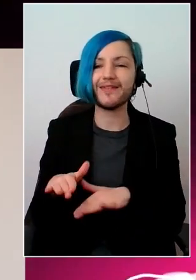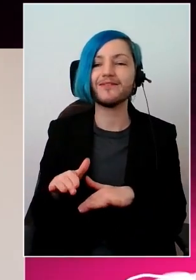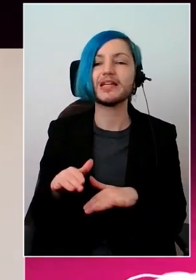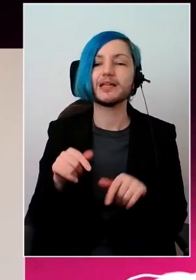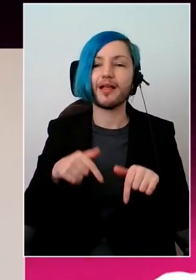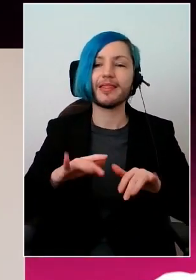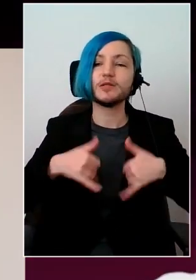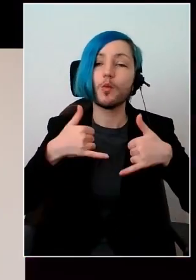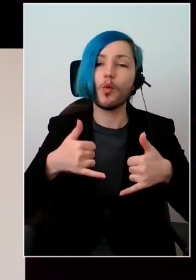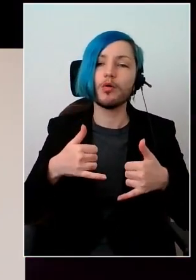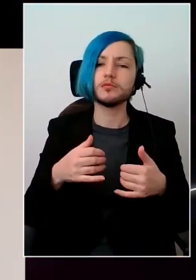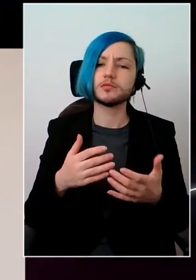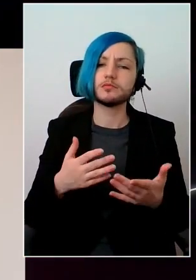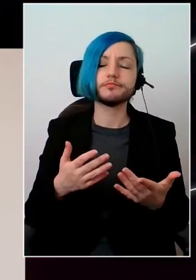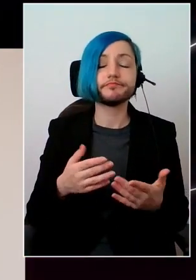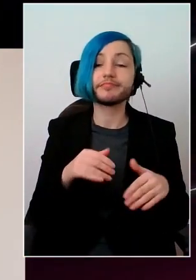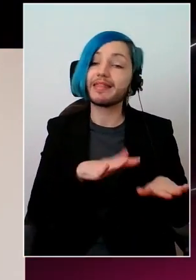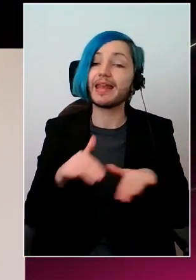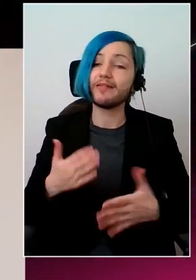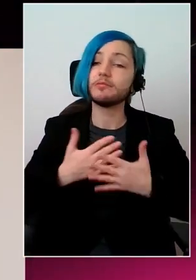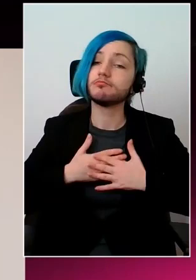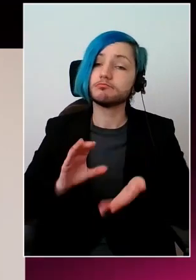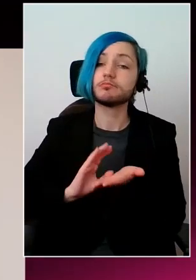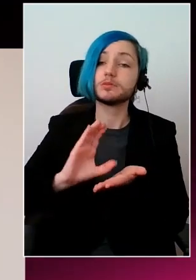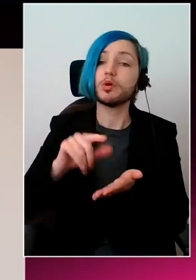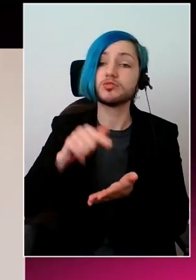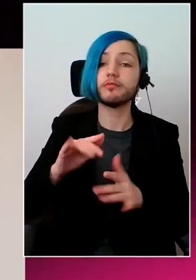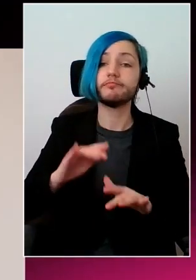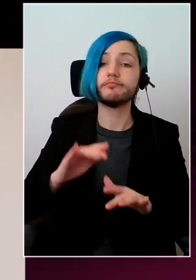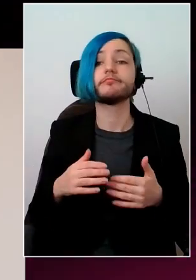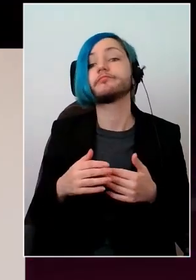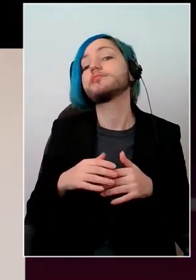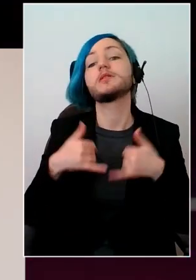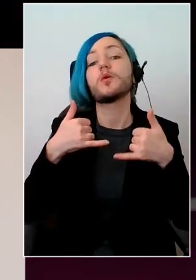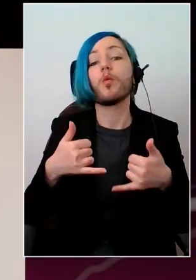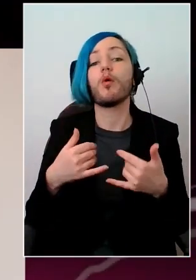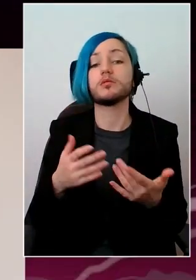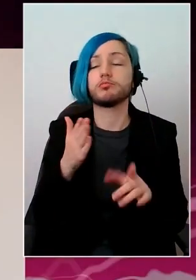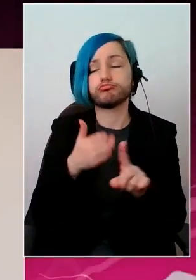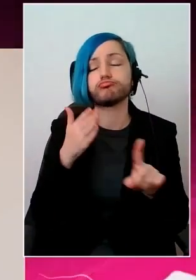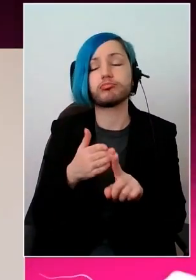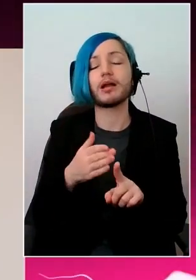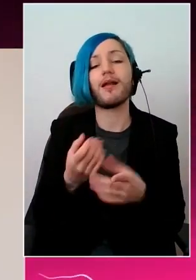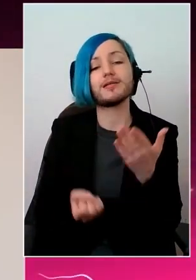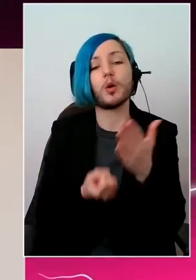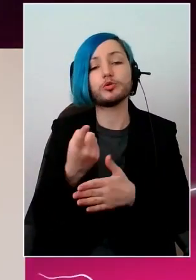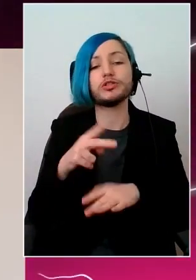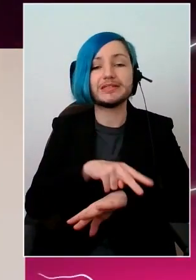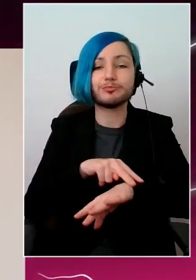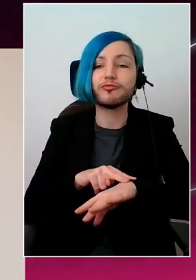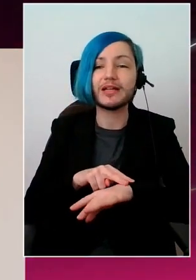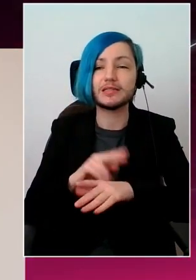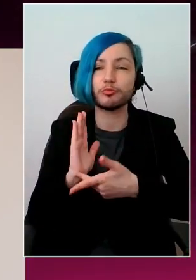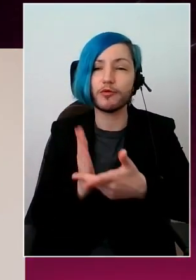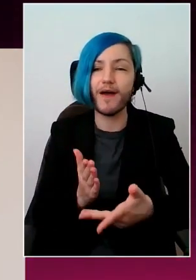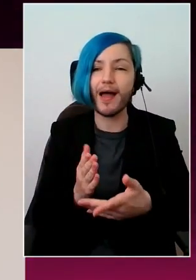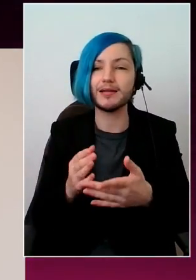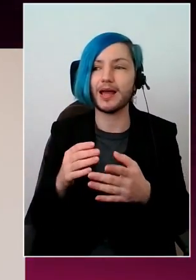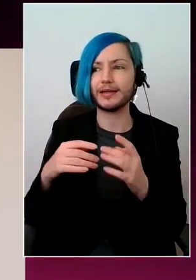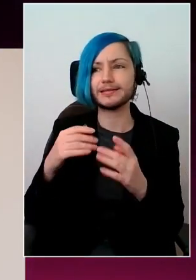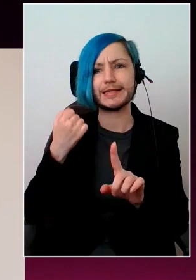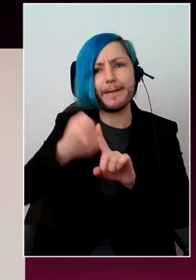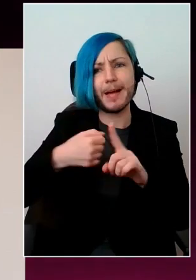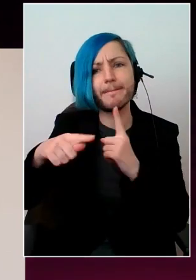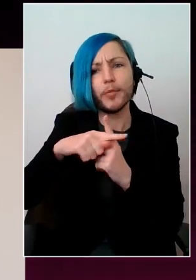sponsor these awards. We recognise and embrace the opportunities which apprenticeships provide and the positive impact which they have for